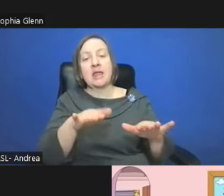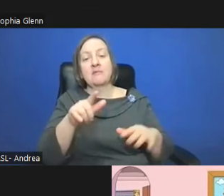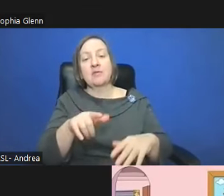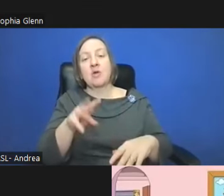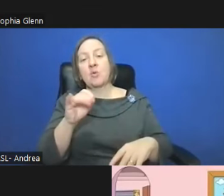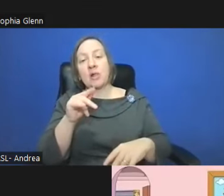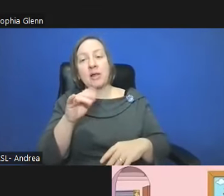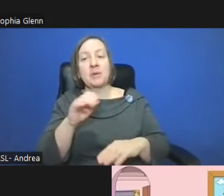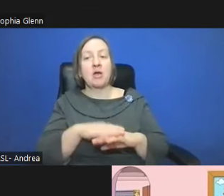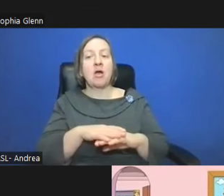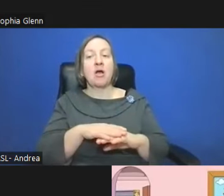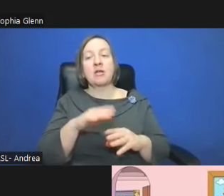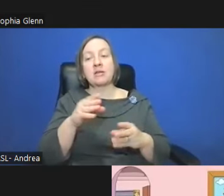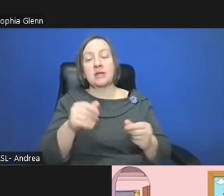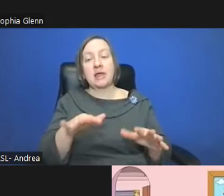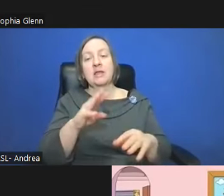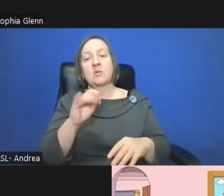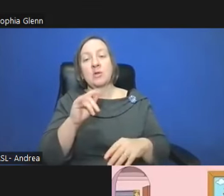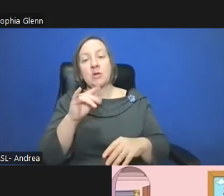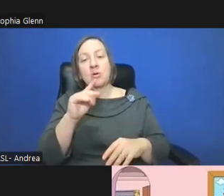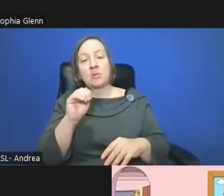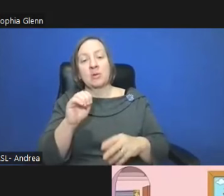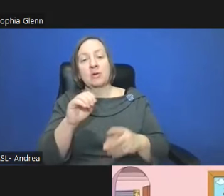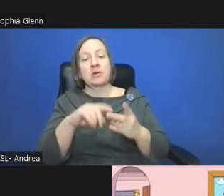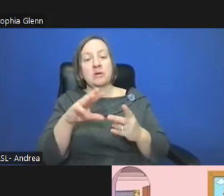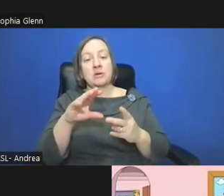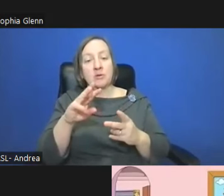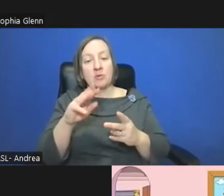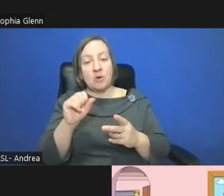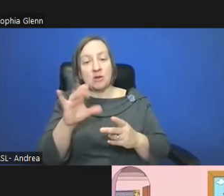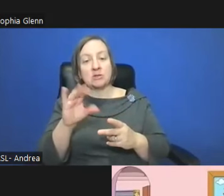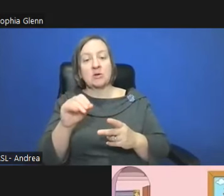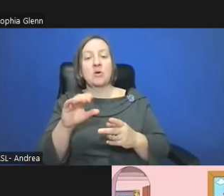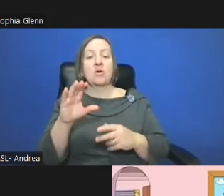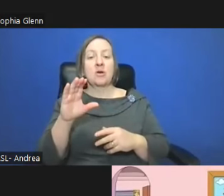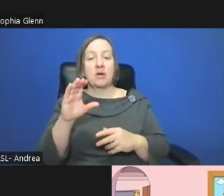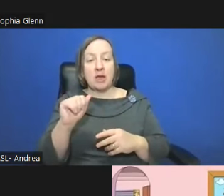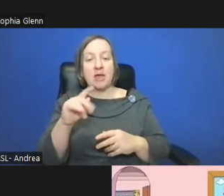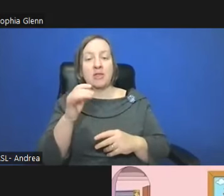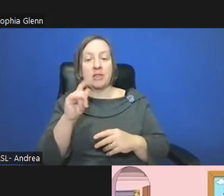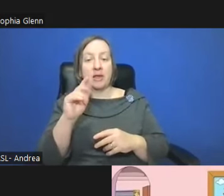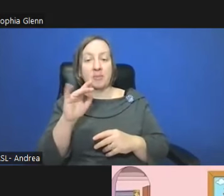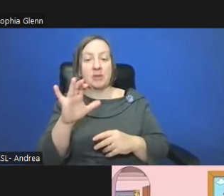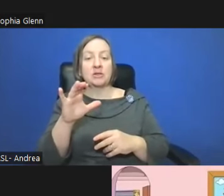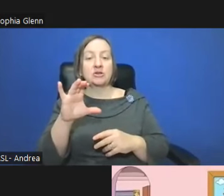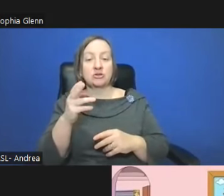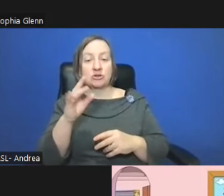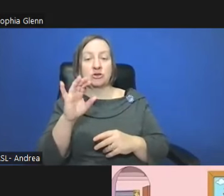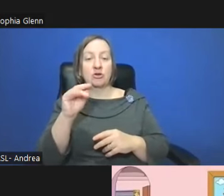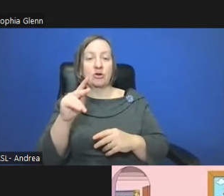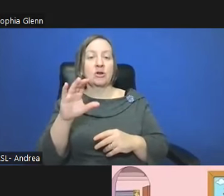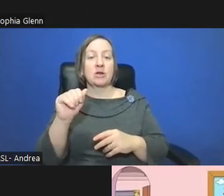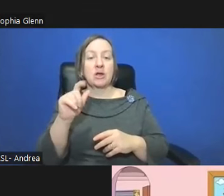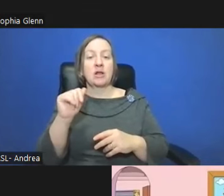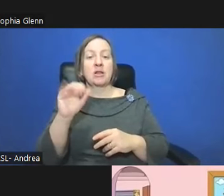the occupied territories of the Multnomah, Wasco, Cowlitz, Cathlamet, Clackamas, Chinook, Tualatin,